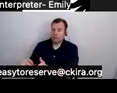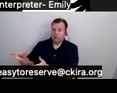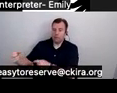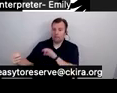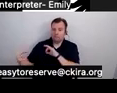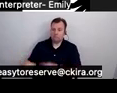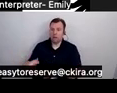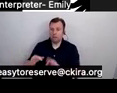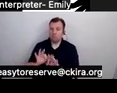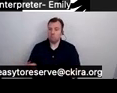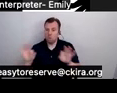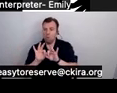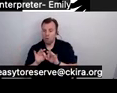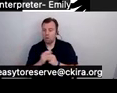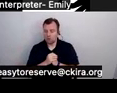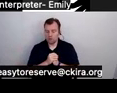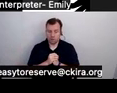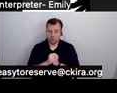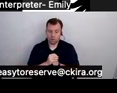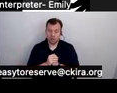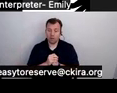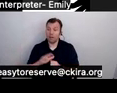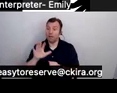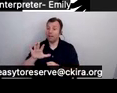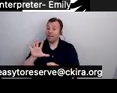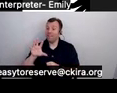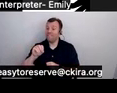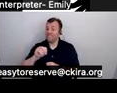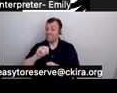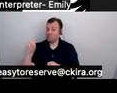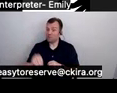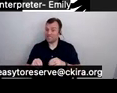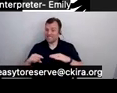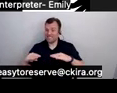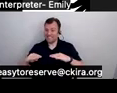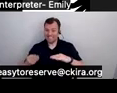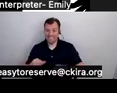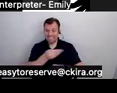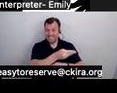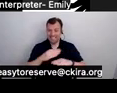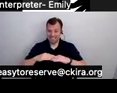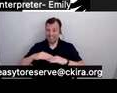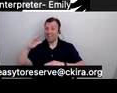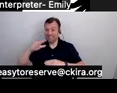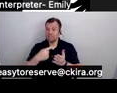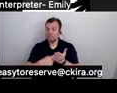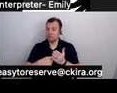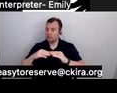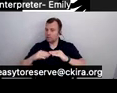I mentioned the fact that 50% of grants that get submitted don't get discussed. Just because your grant was not discussed doesn't mean